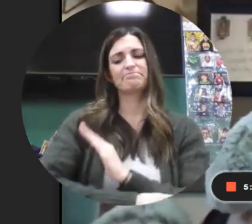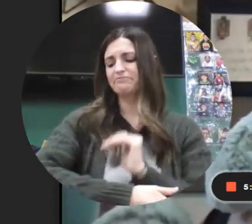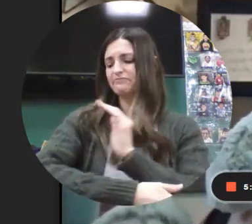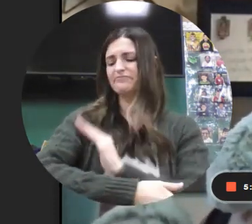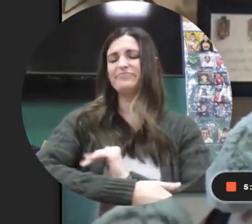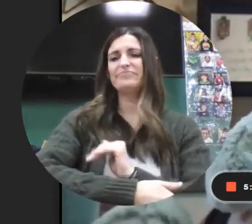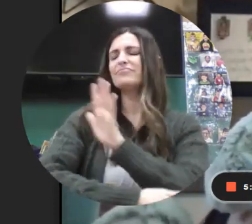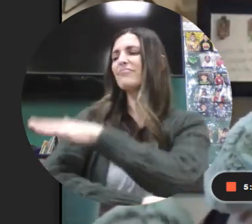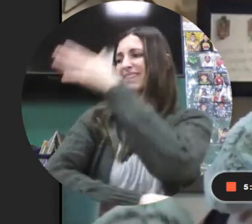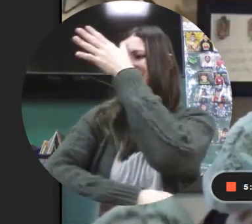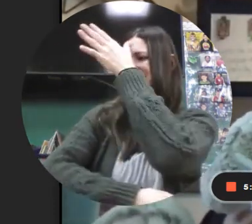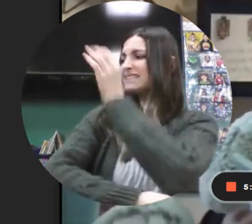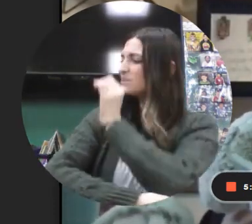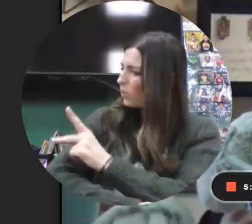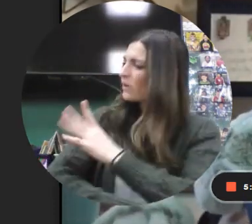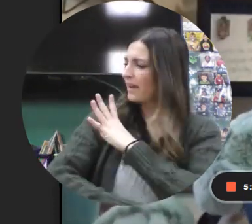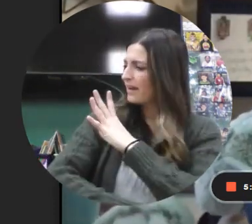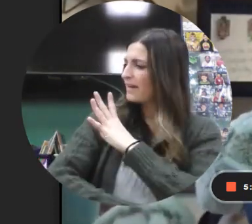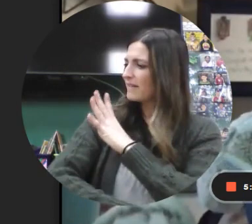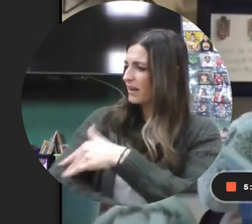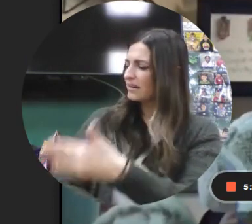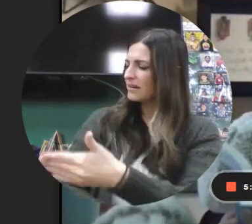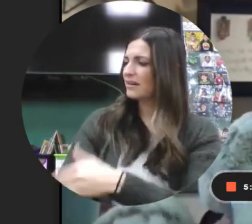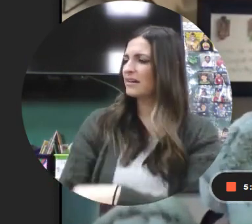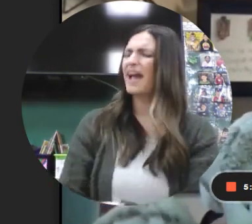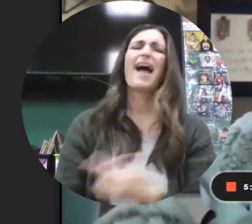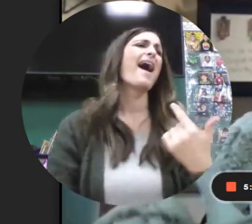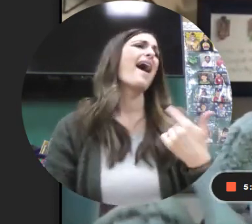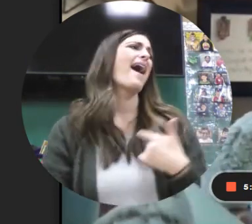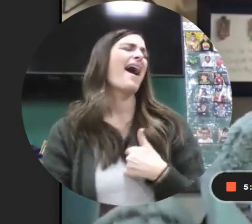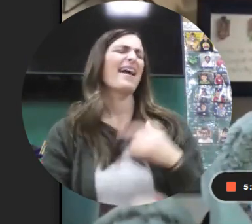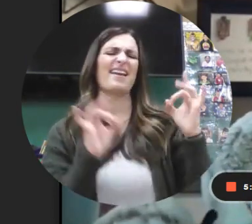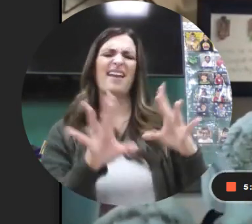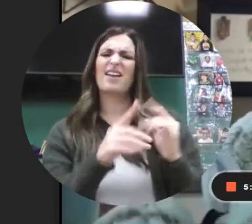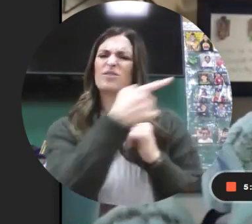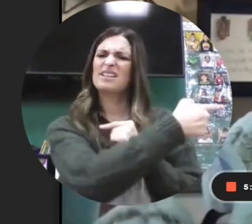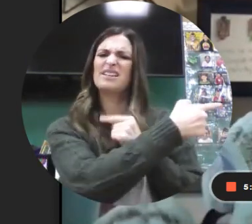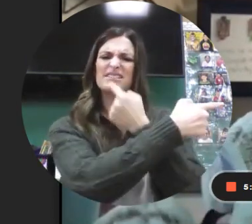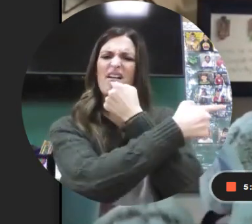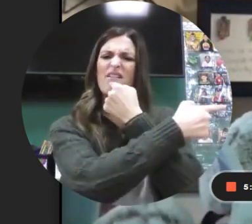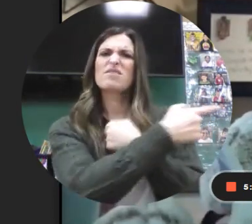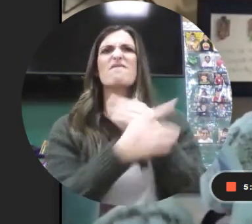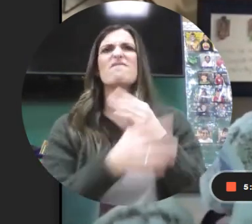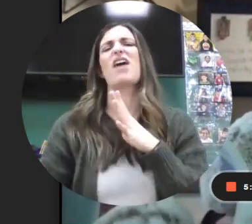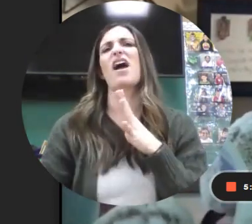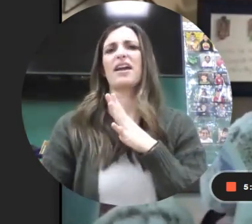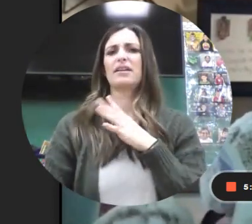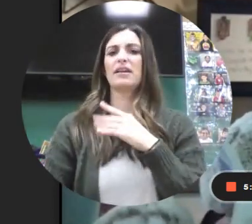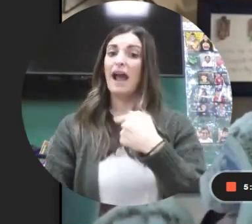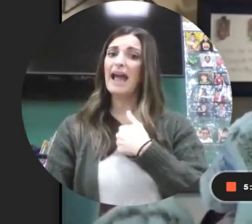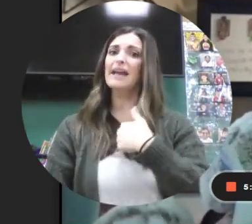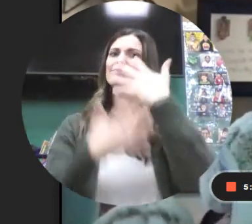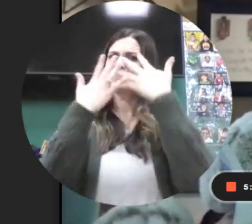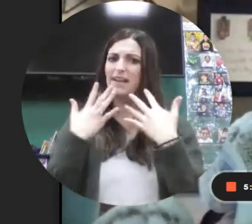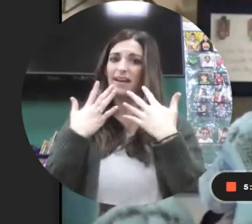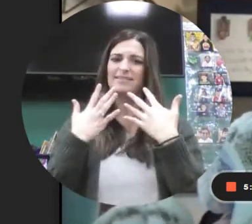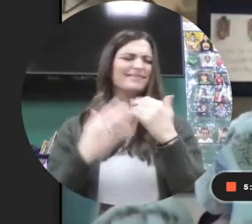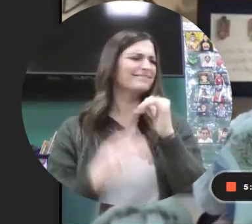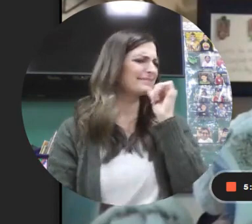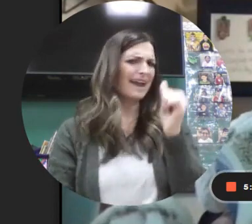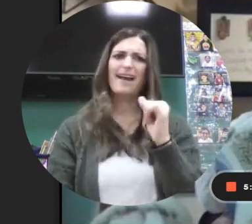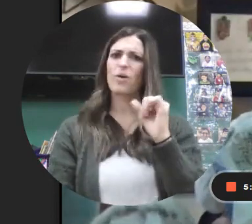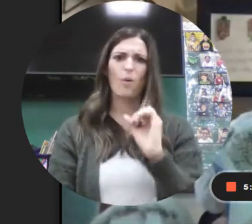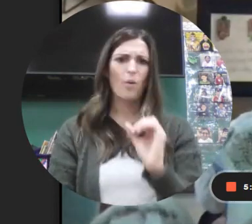Dad said gently, it's all right. I hate when adults say it's all right when you're sad. Some things just aren't all